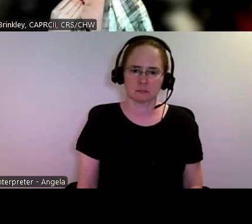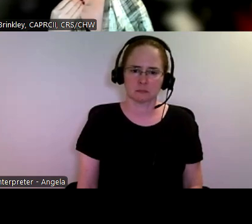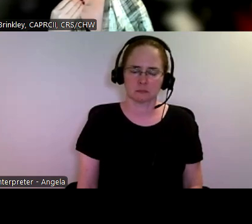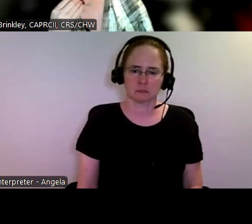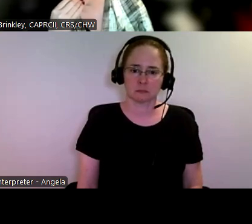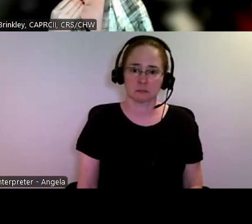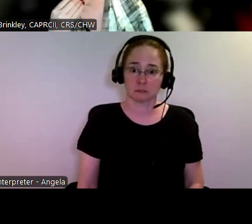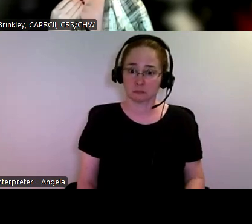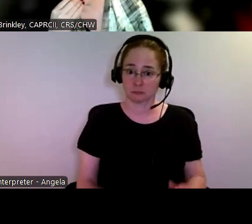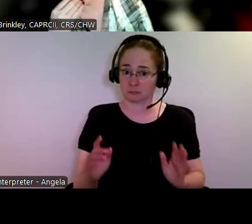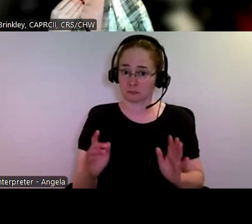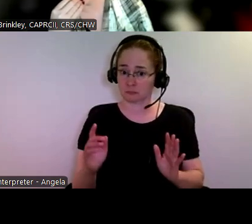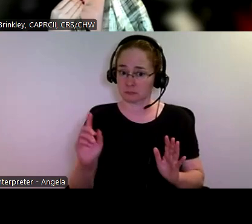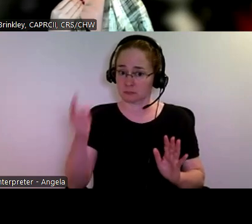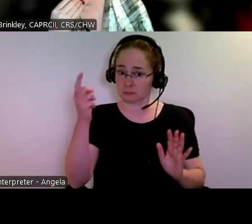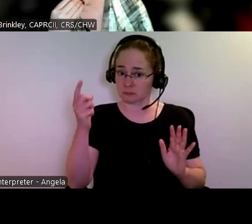Going once.